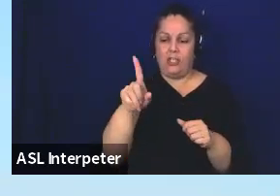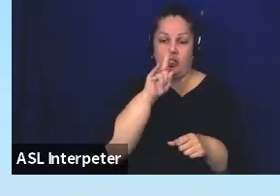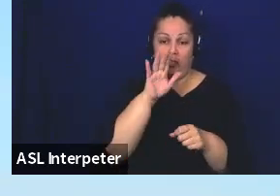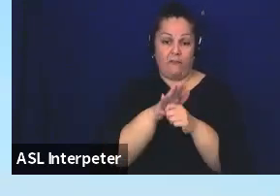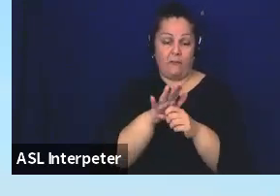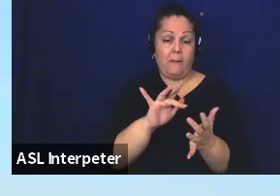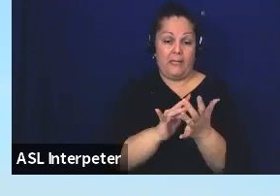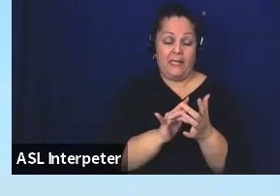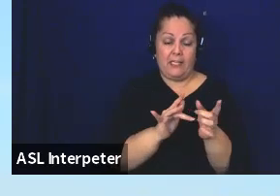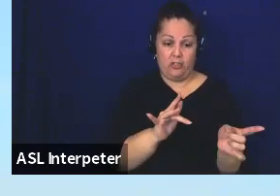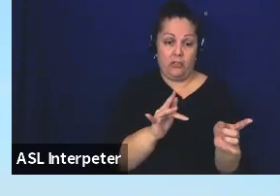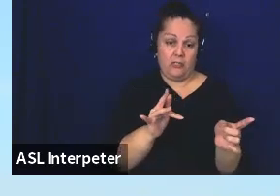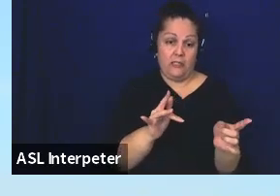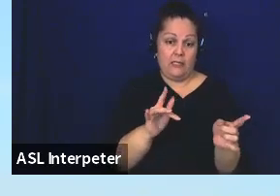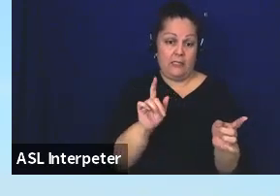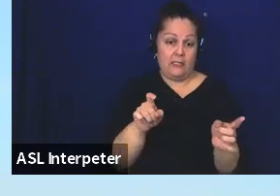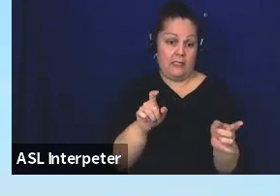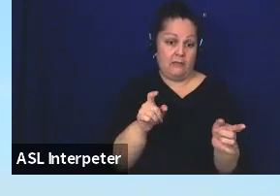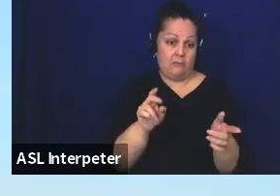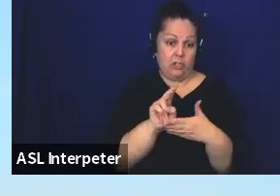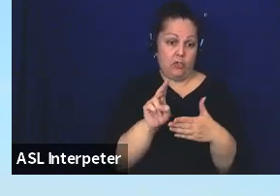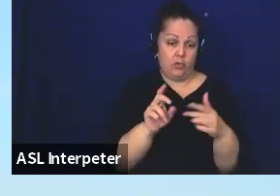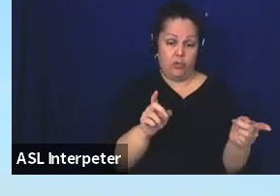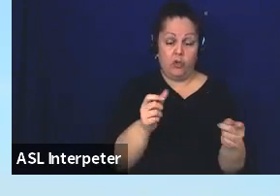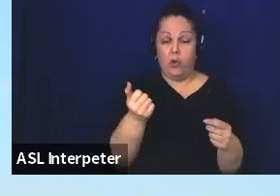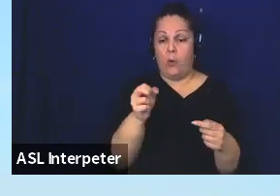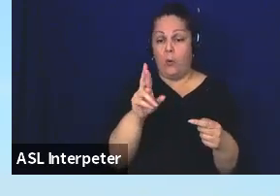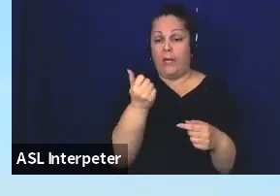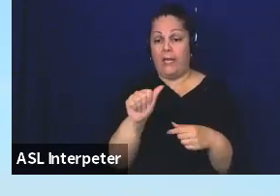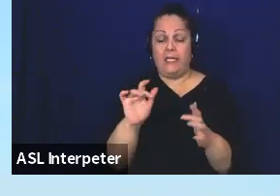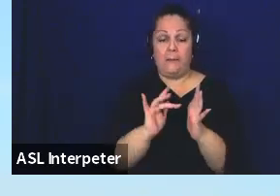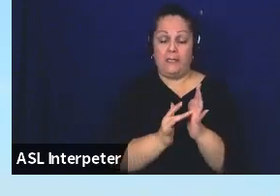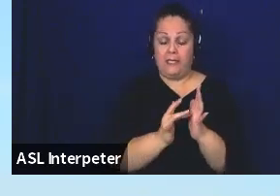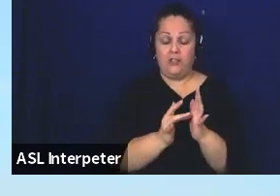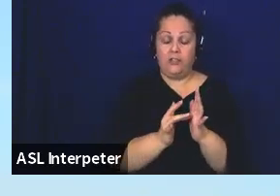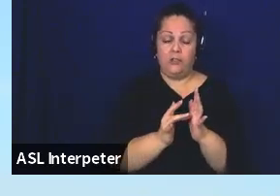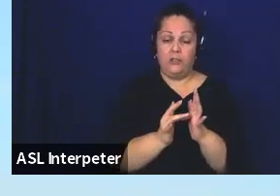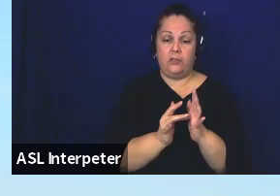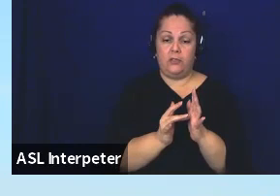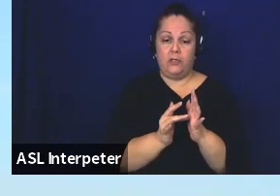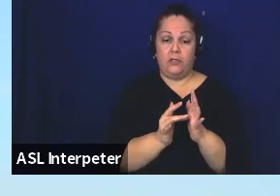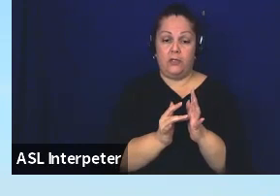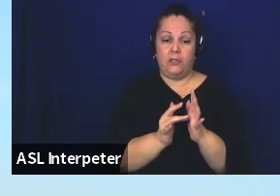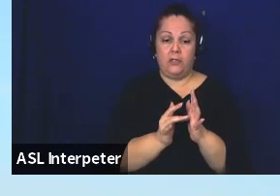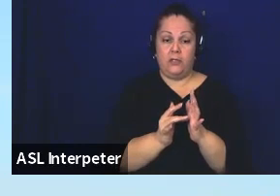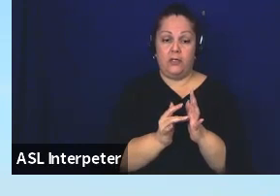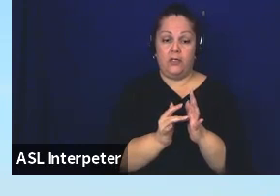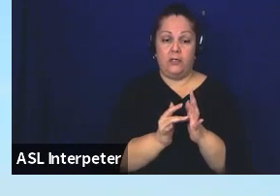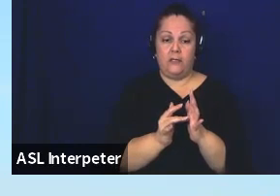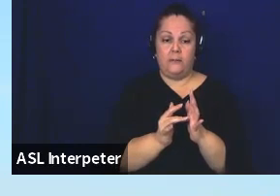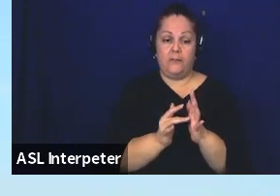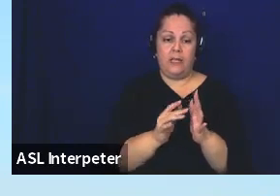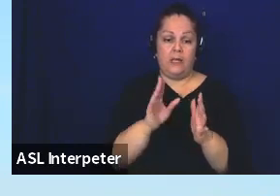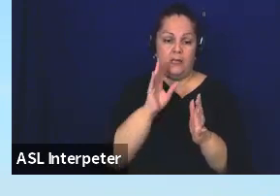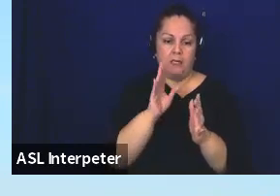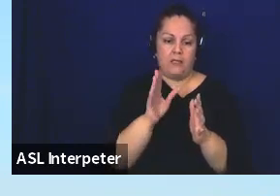medications that they have said that they use, or any medications that, that are going